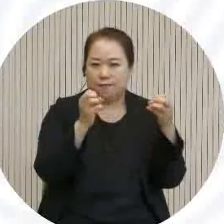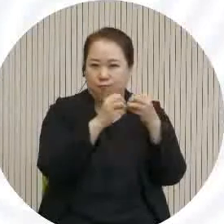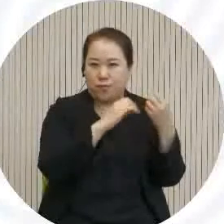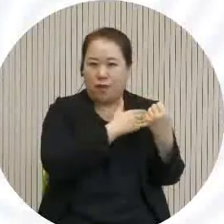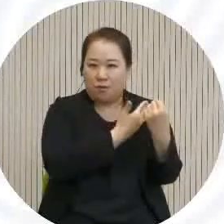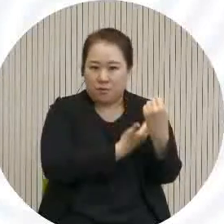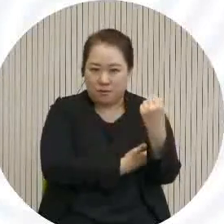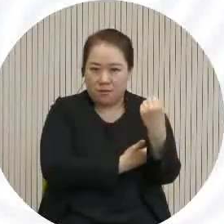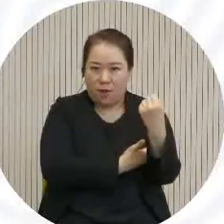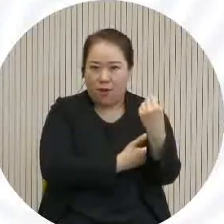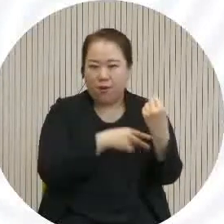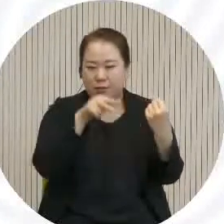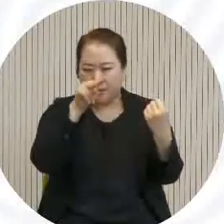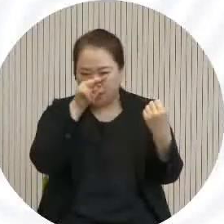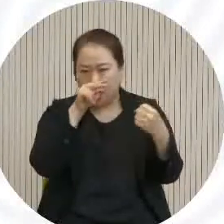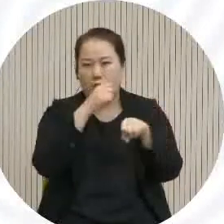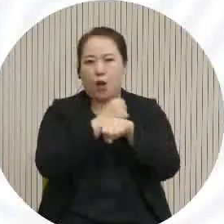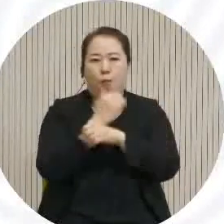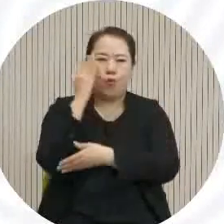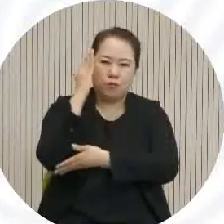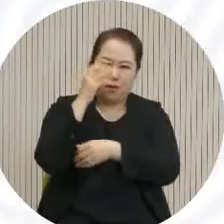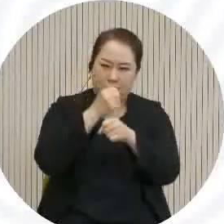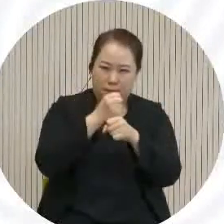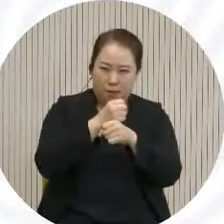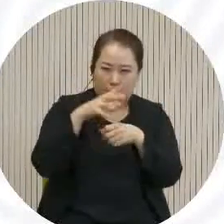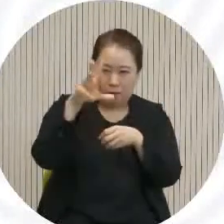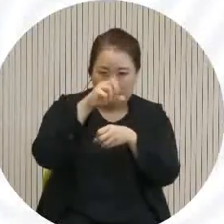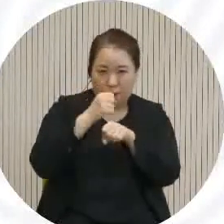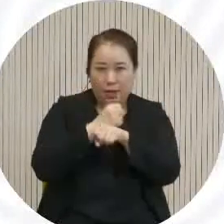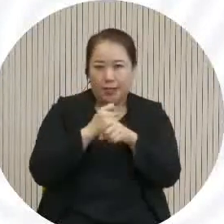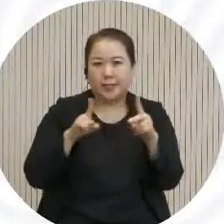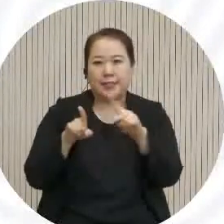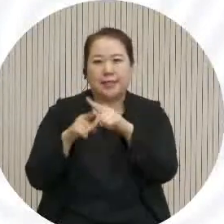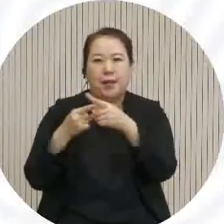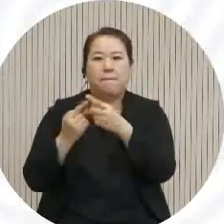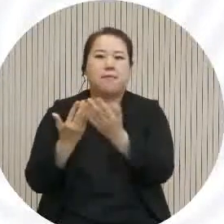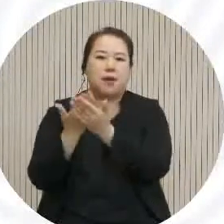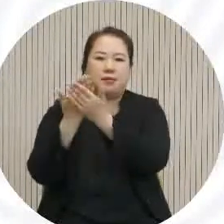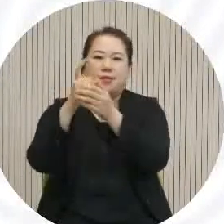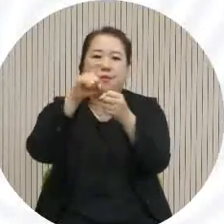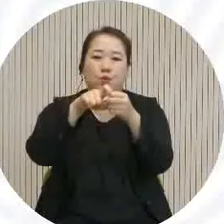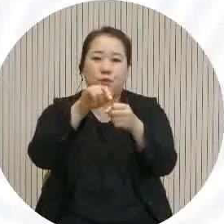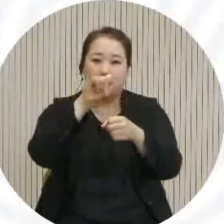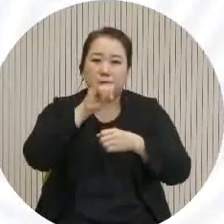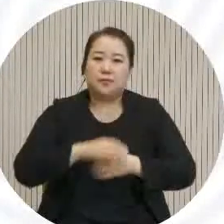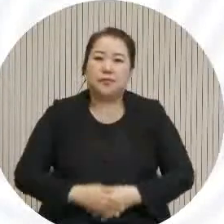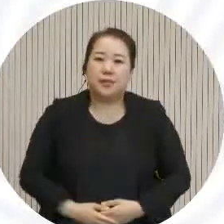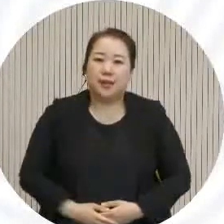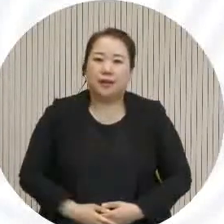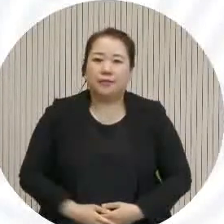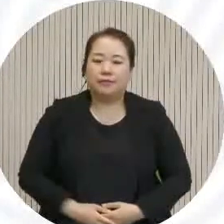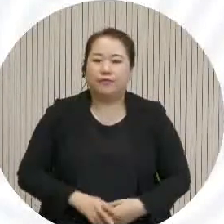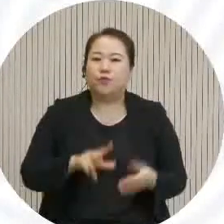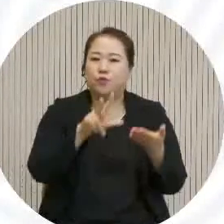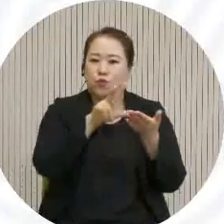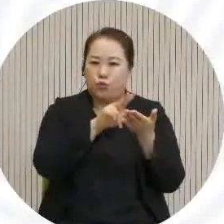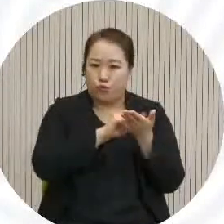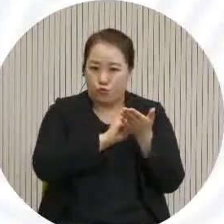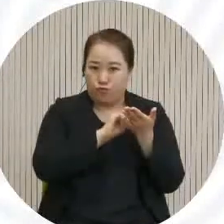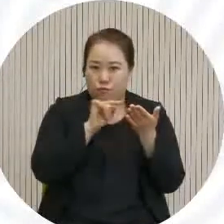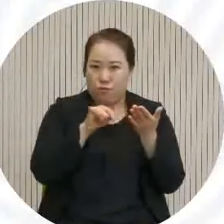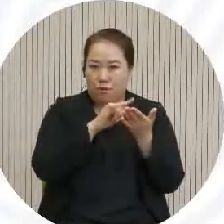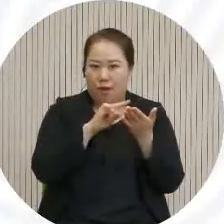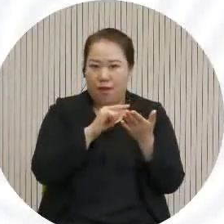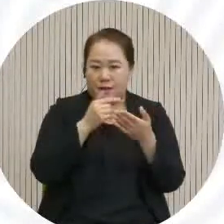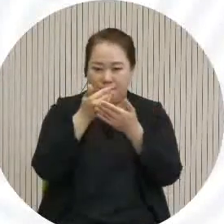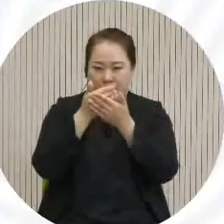visual storytelling. Also, literary themes and/or graphic design can be taught depending